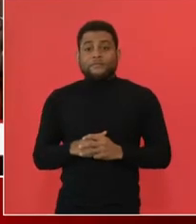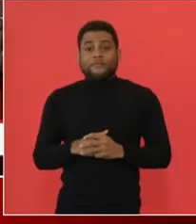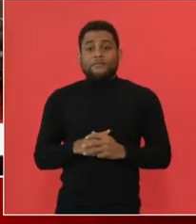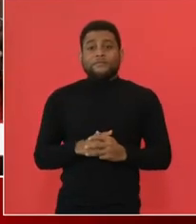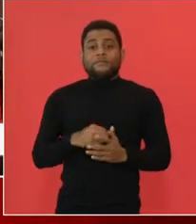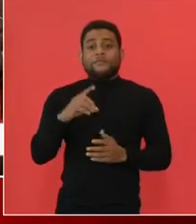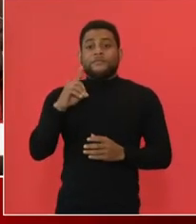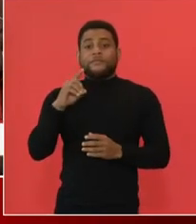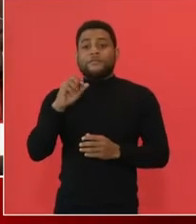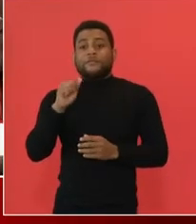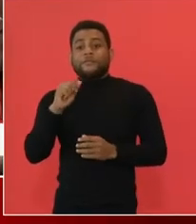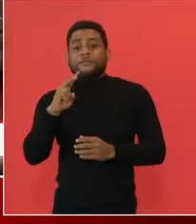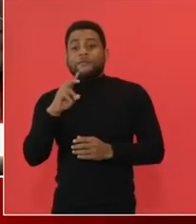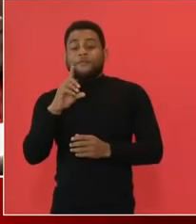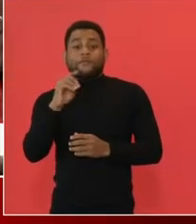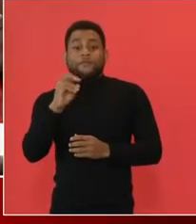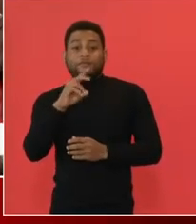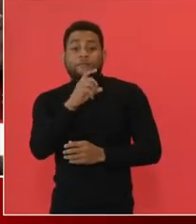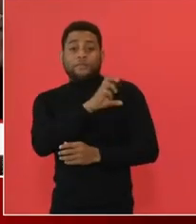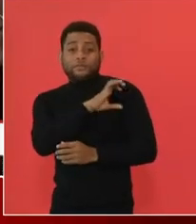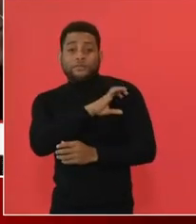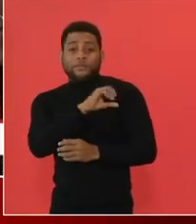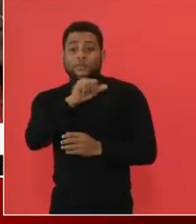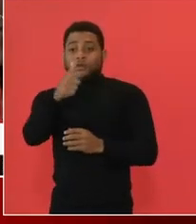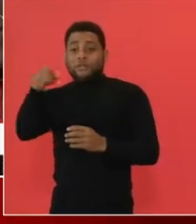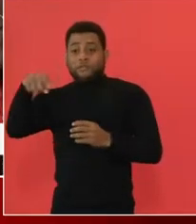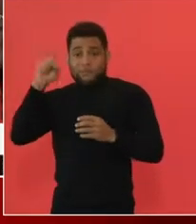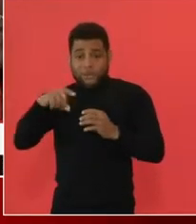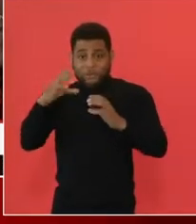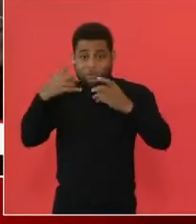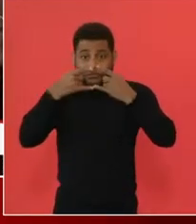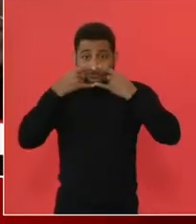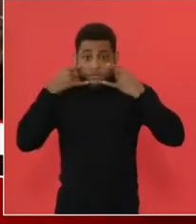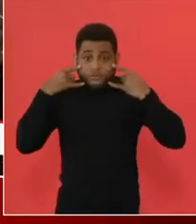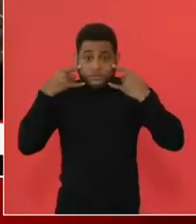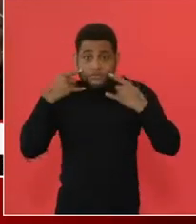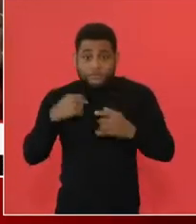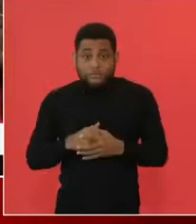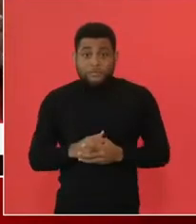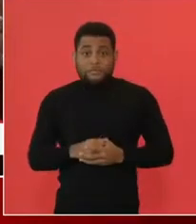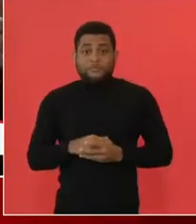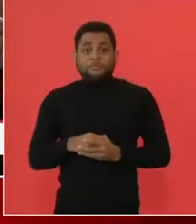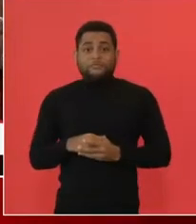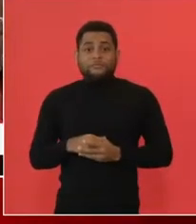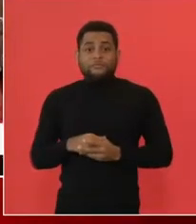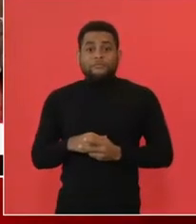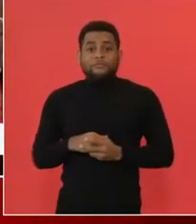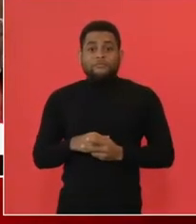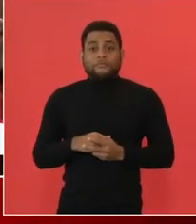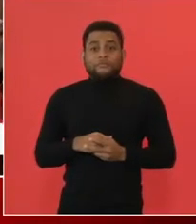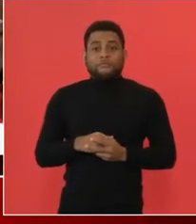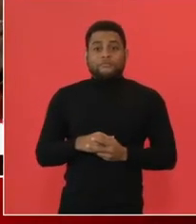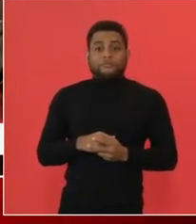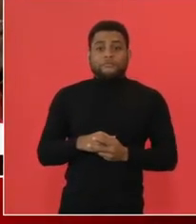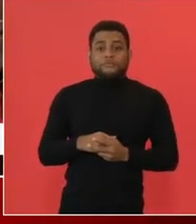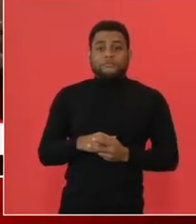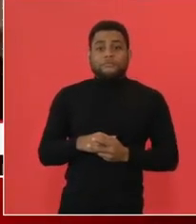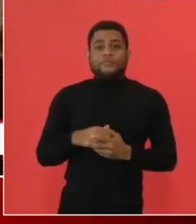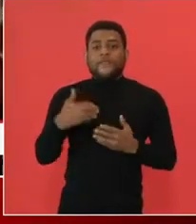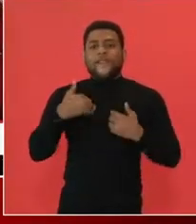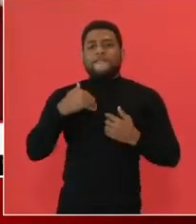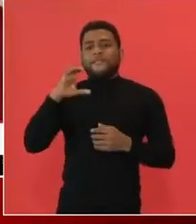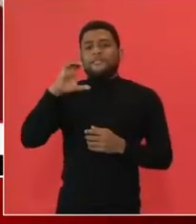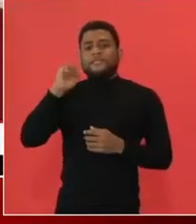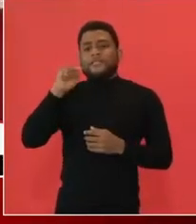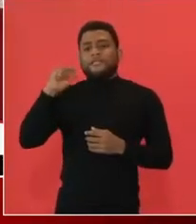public? Are they required to wear masks? We do already have in the CA's guidance. And Jay, can you speak to this question more